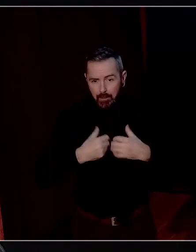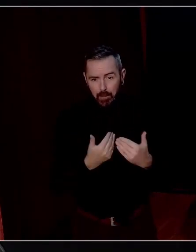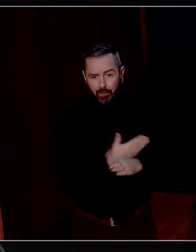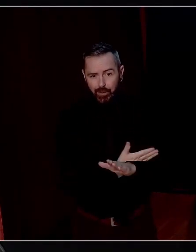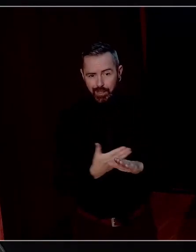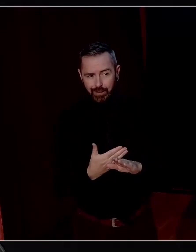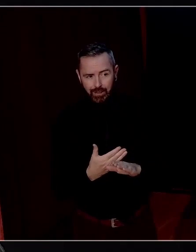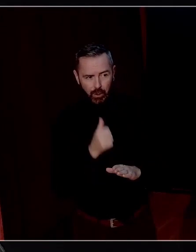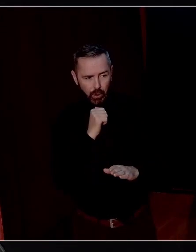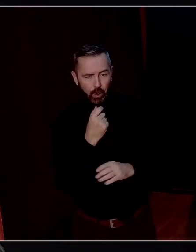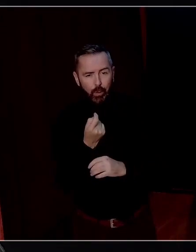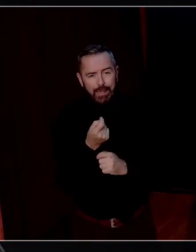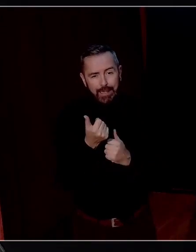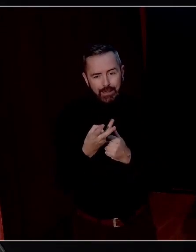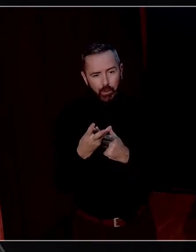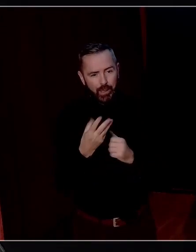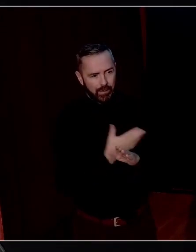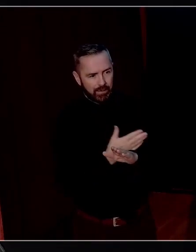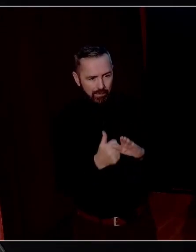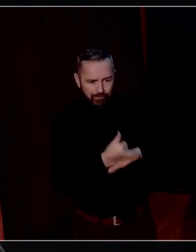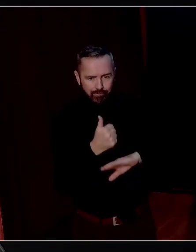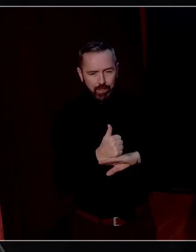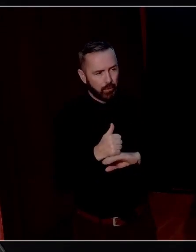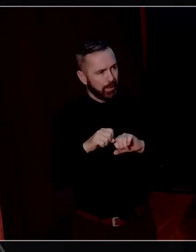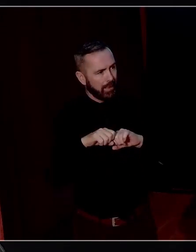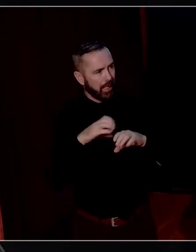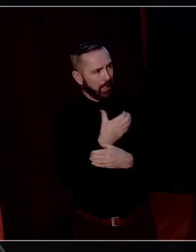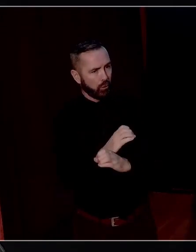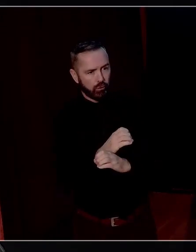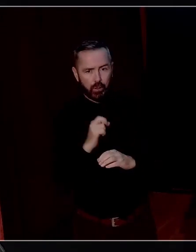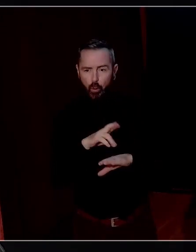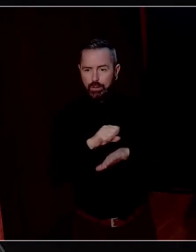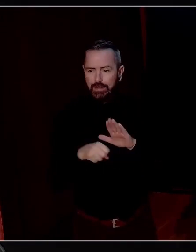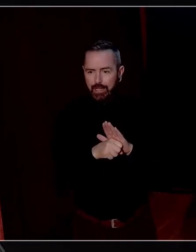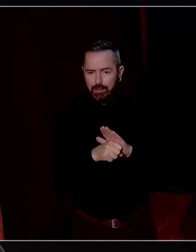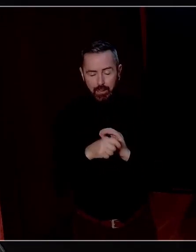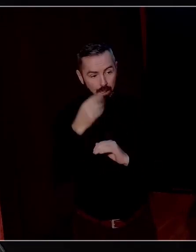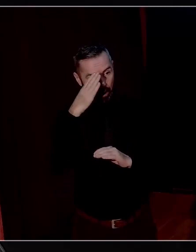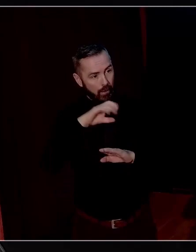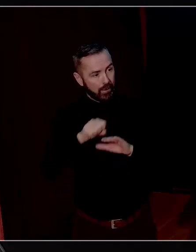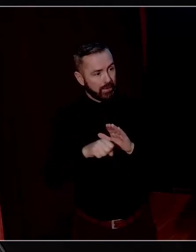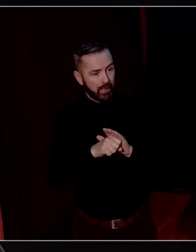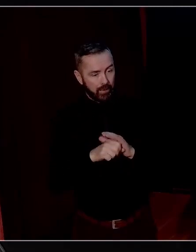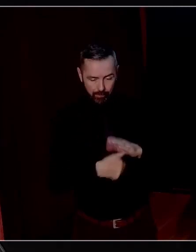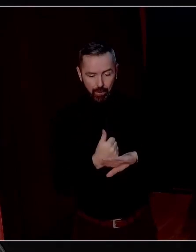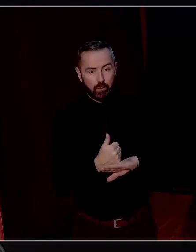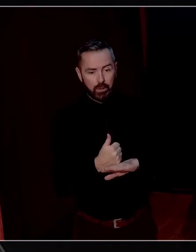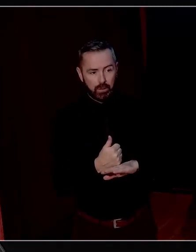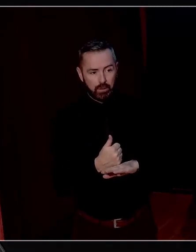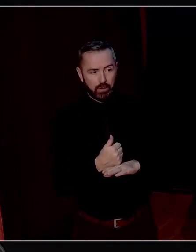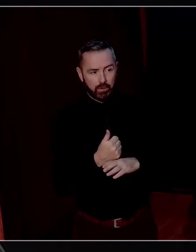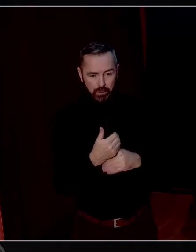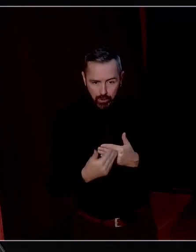no easy recipe for the foundation of a state. But the Irish state was founded, it did survive, it